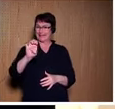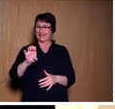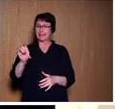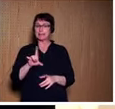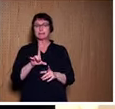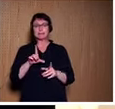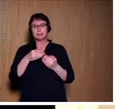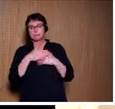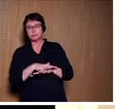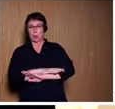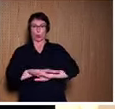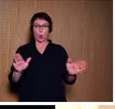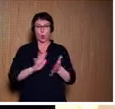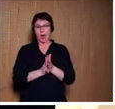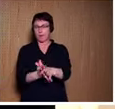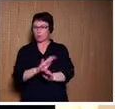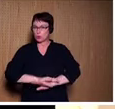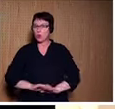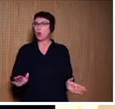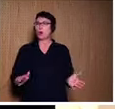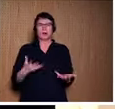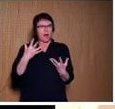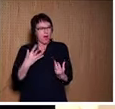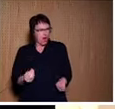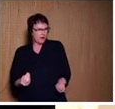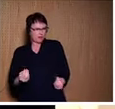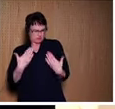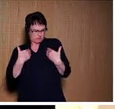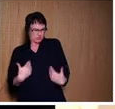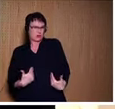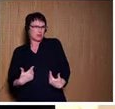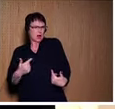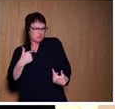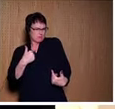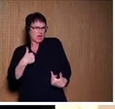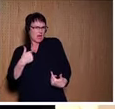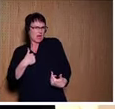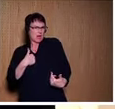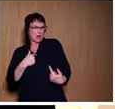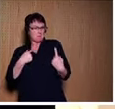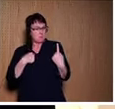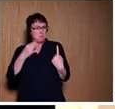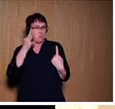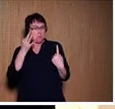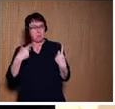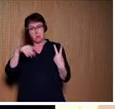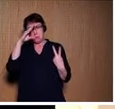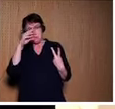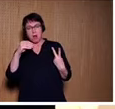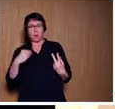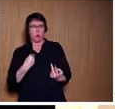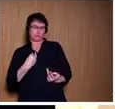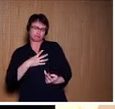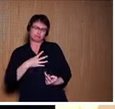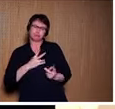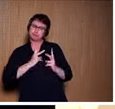that recognize gender and sexuality diversity, and policy acknowledging that many forms of family exist.